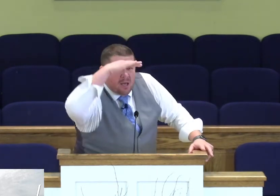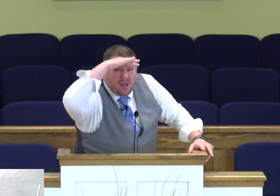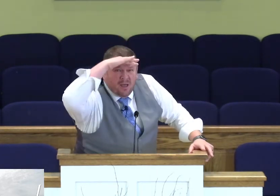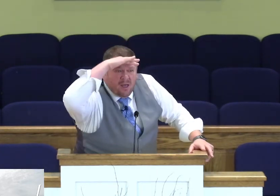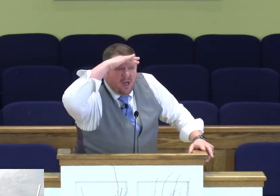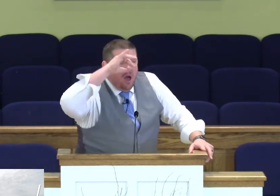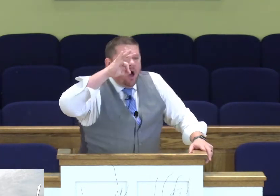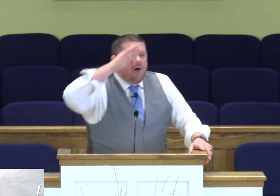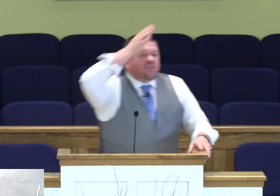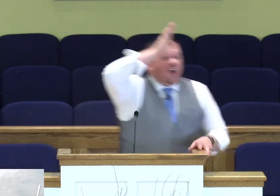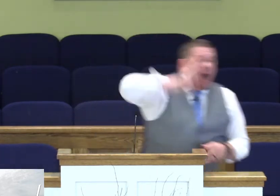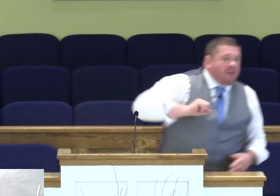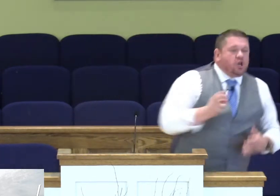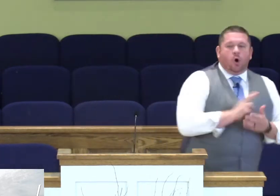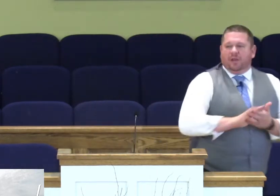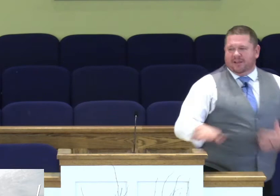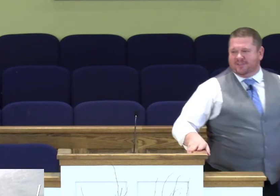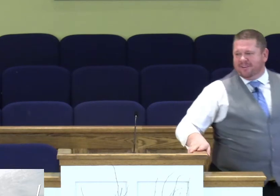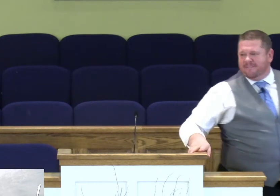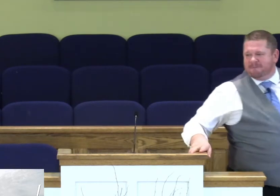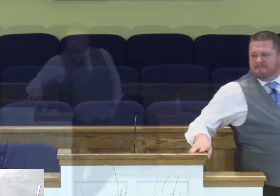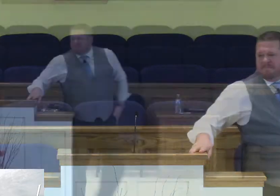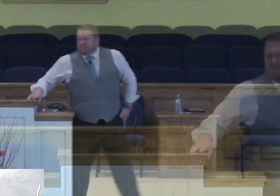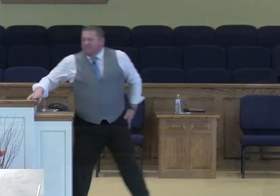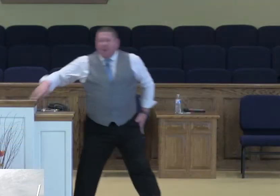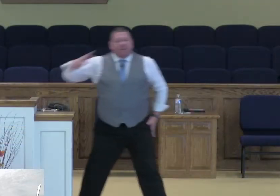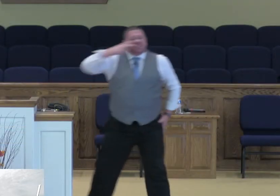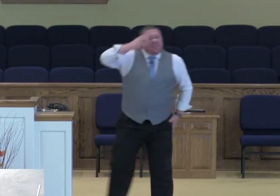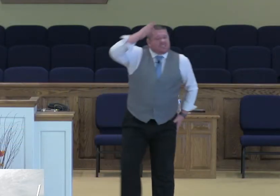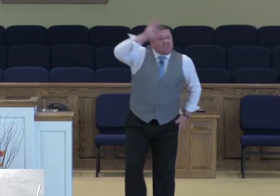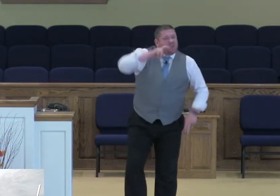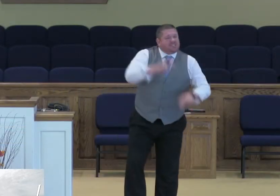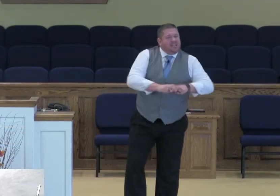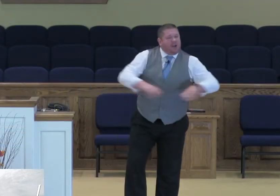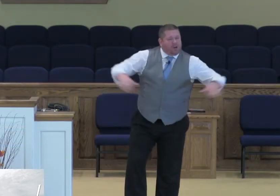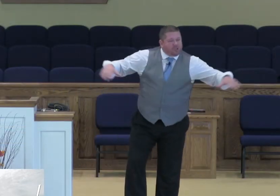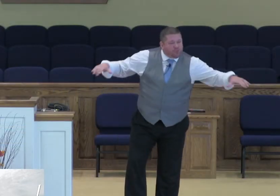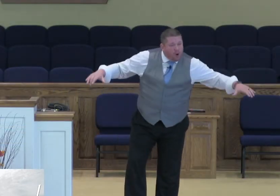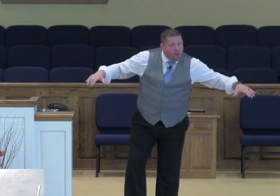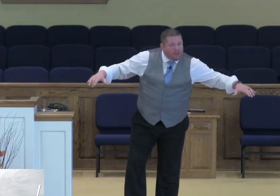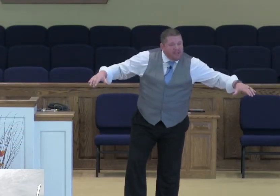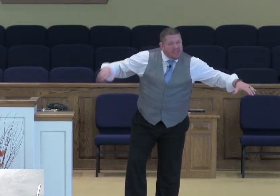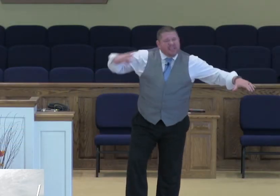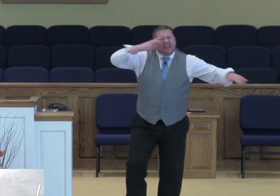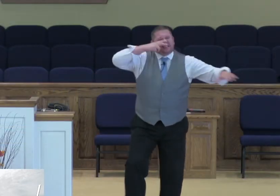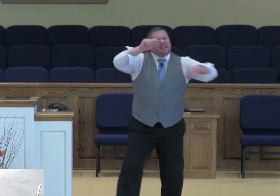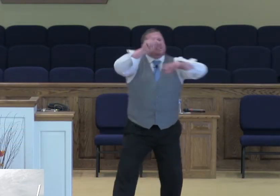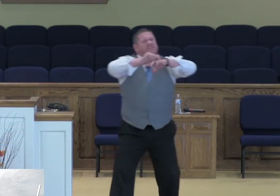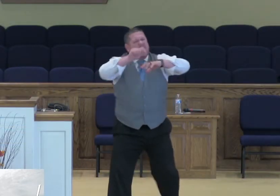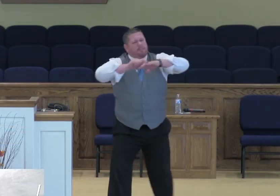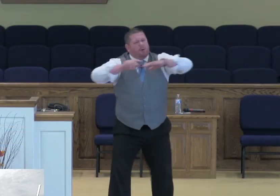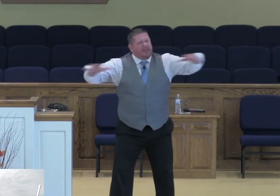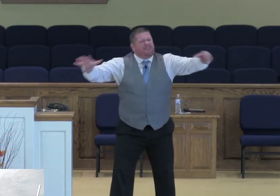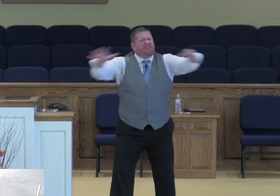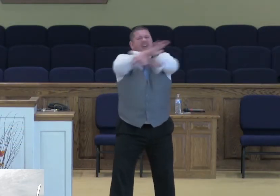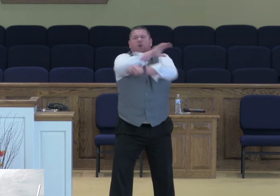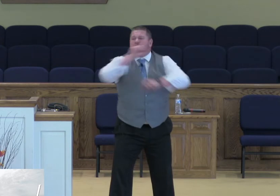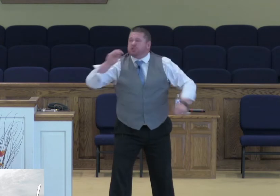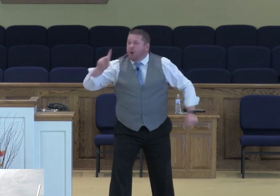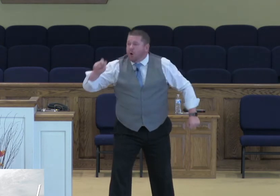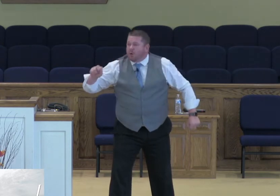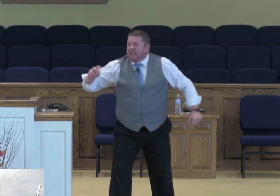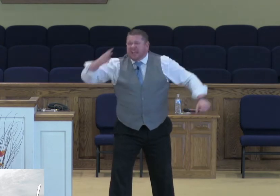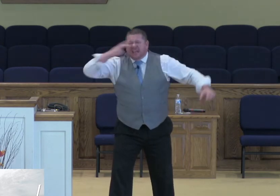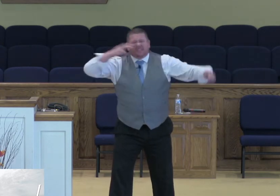glimpse of God's holiness. And when he sees God sitting on his throne, he sees the temple being filled